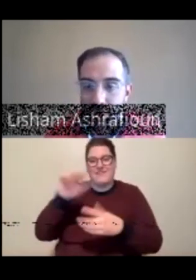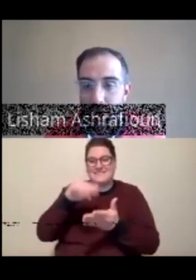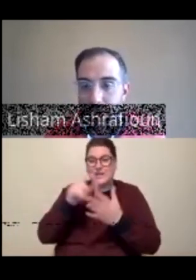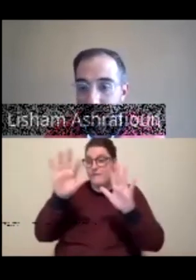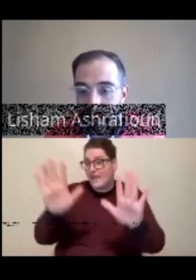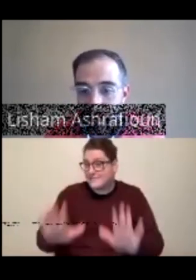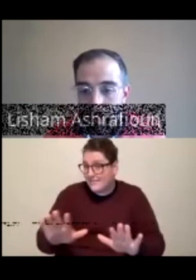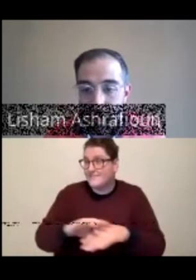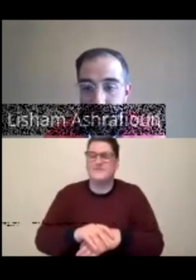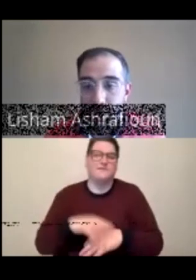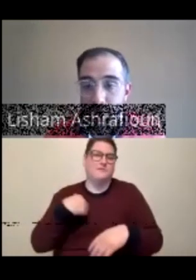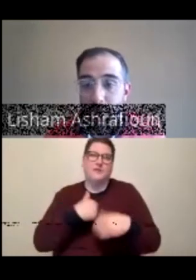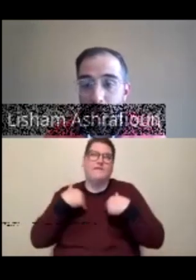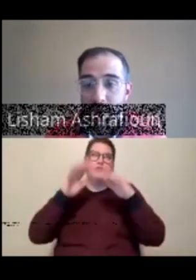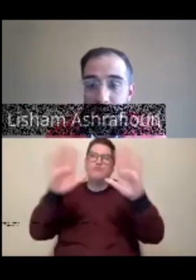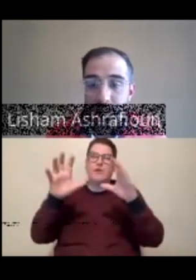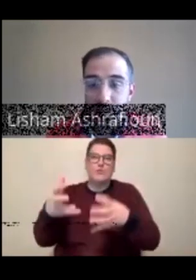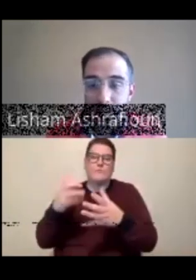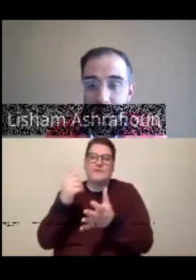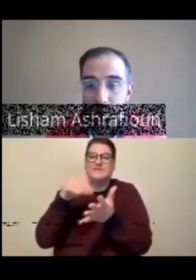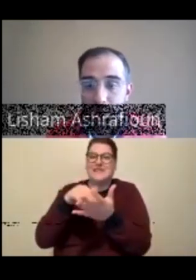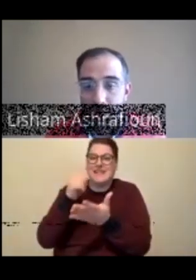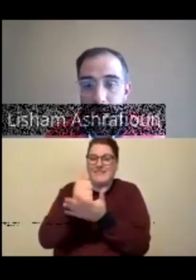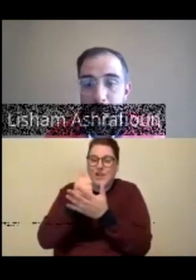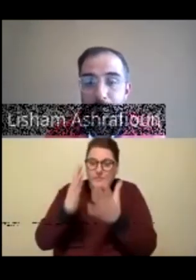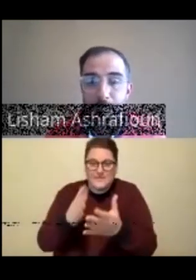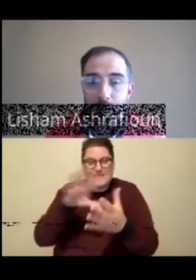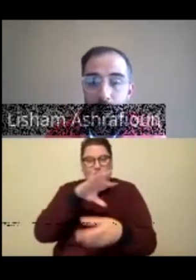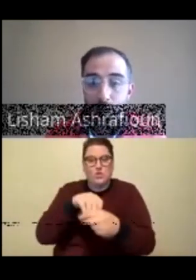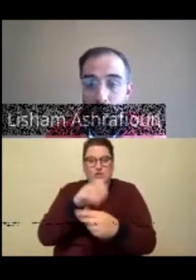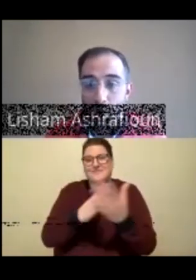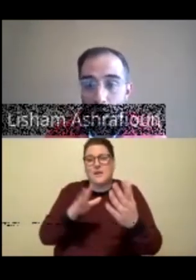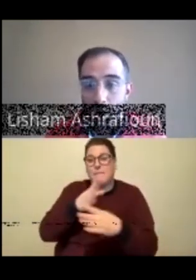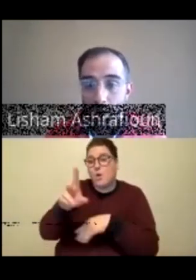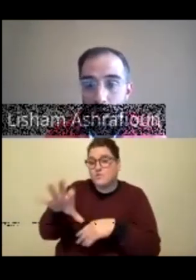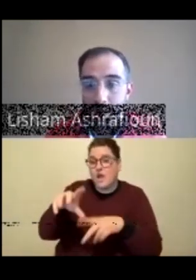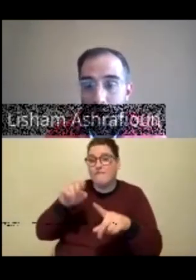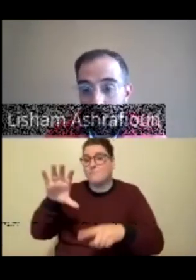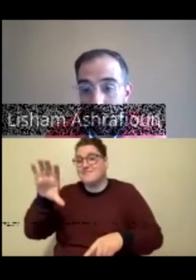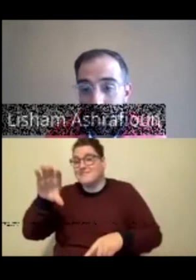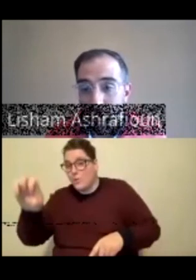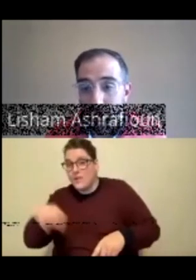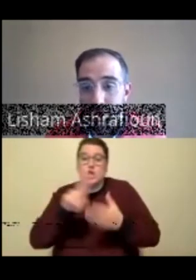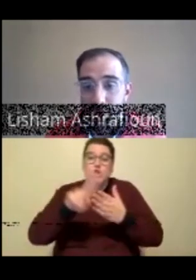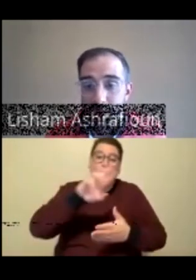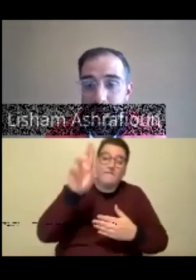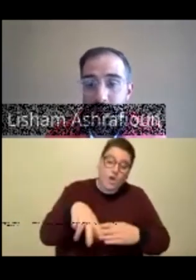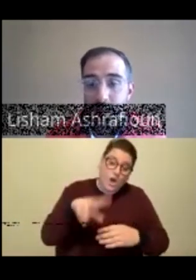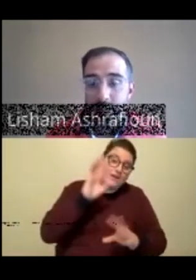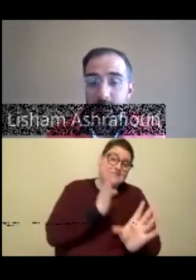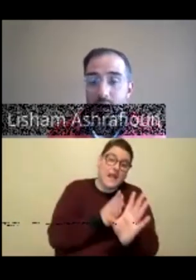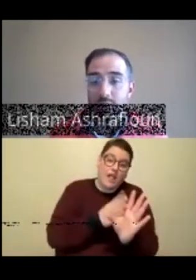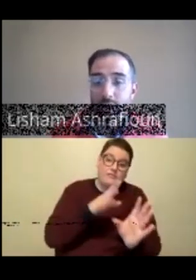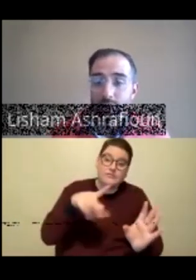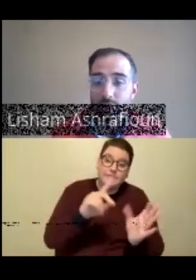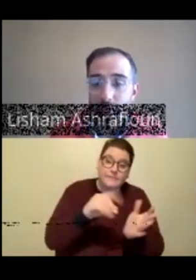set of study therapists, including postdocs from the COE, U of R psychology doctoral students, and